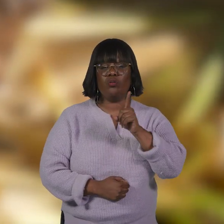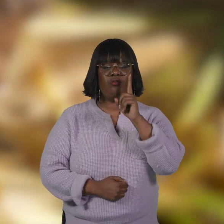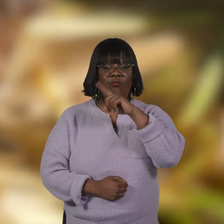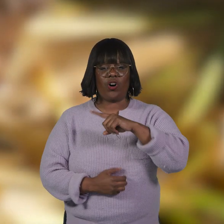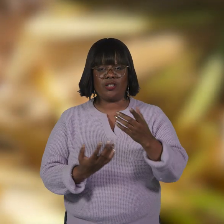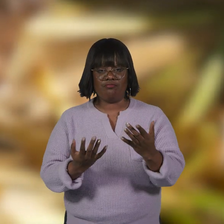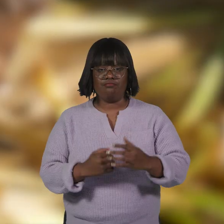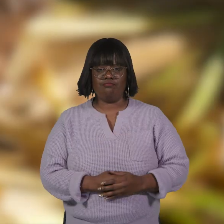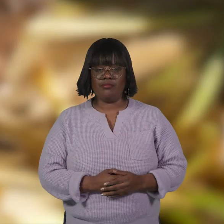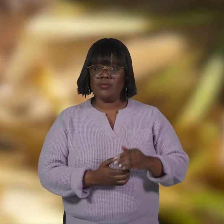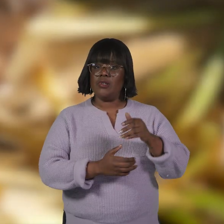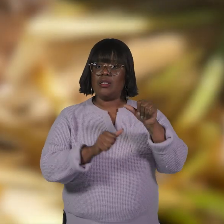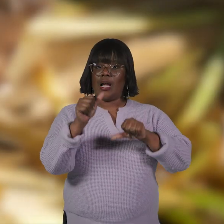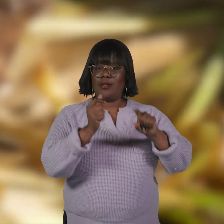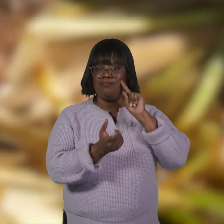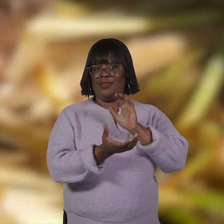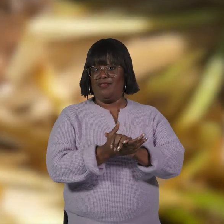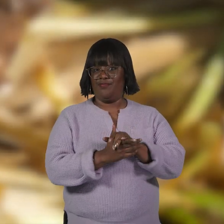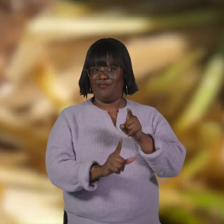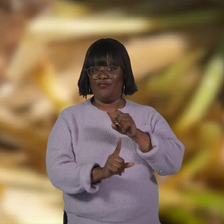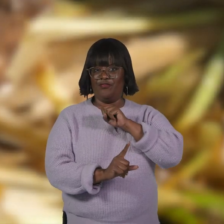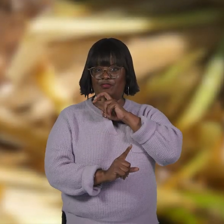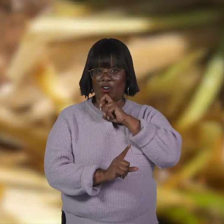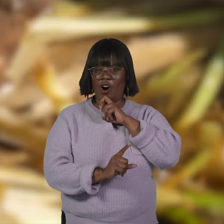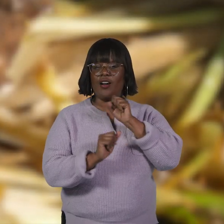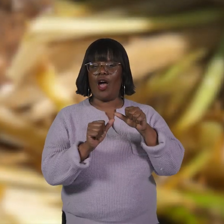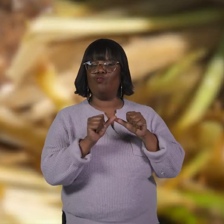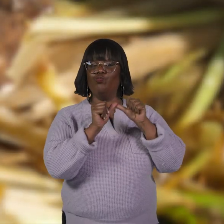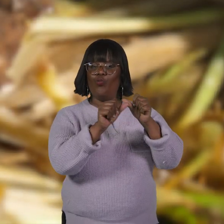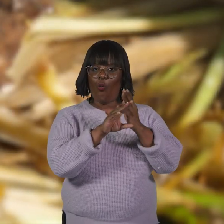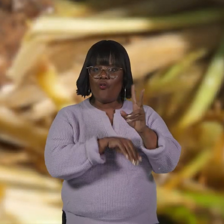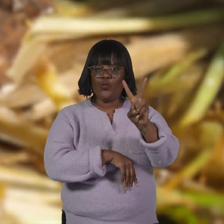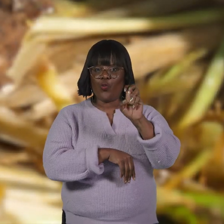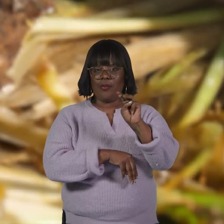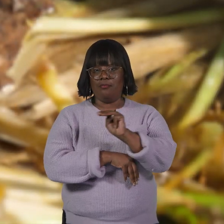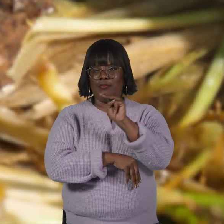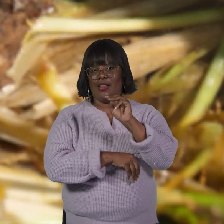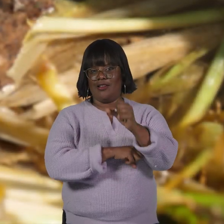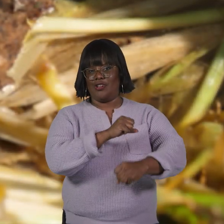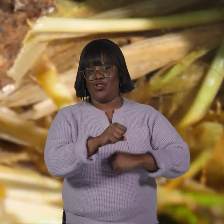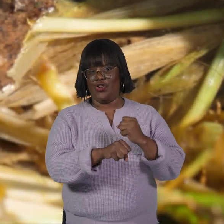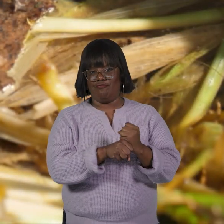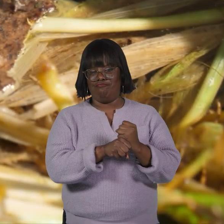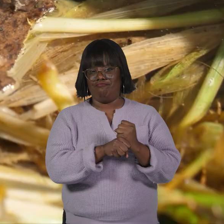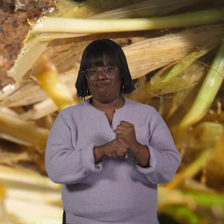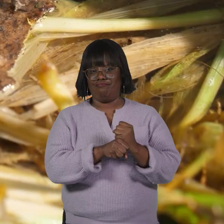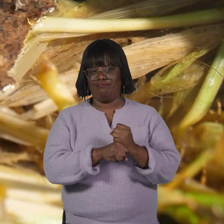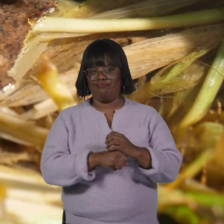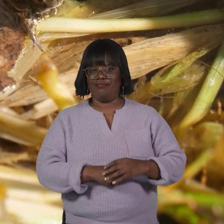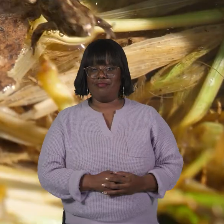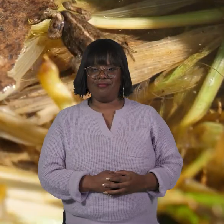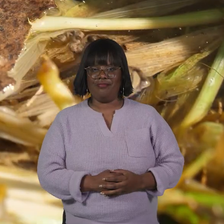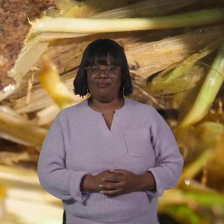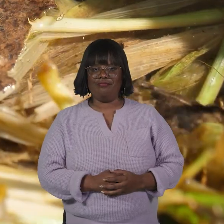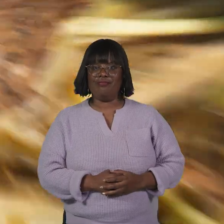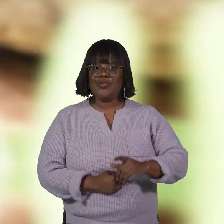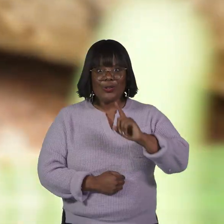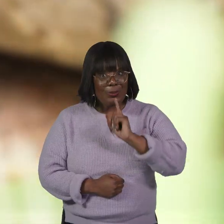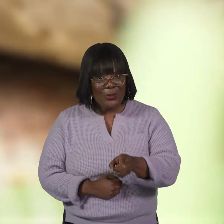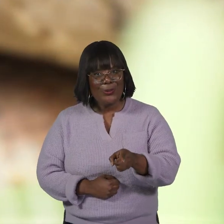Scientists believe that frogs have been around for about 200 million years. True.